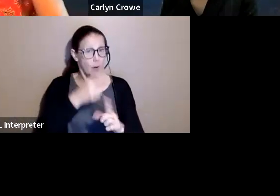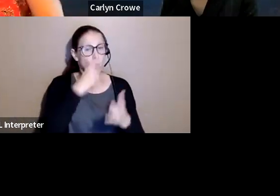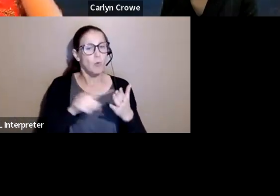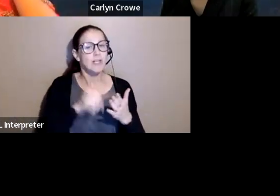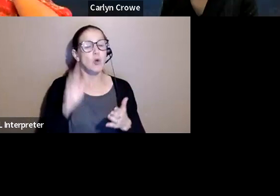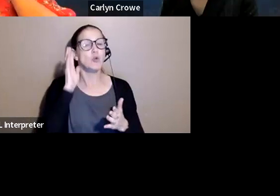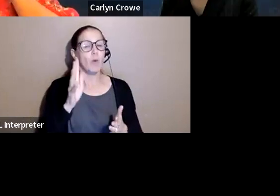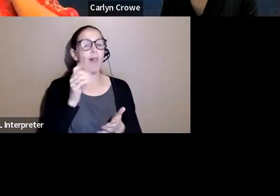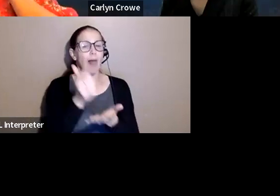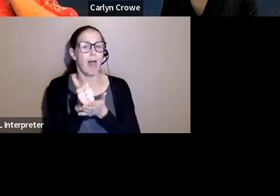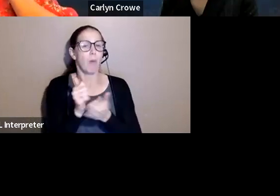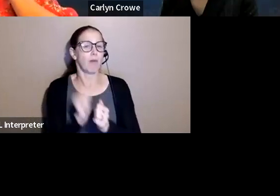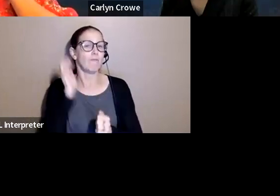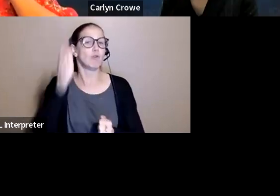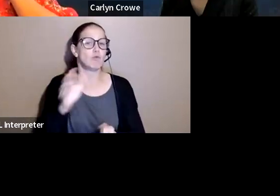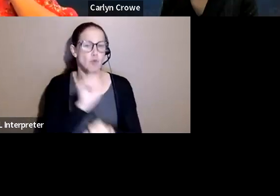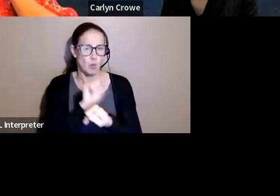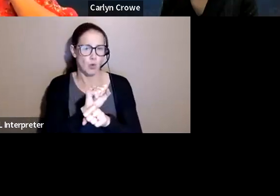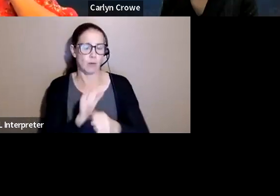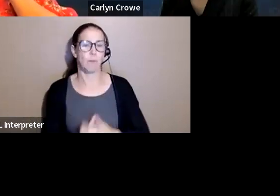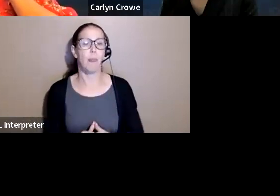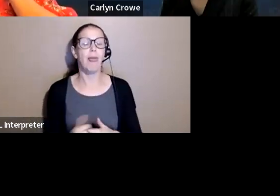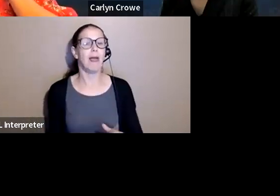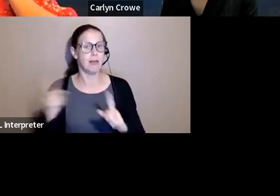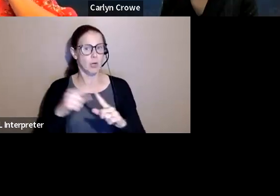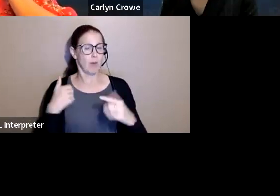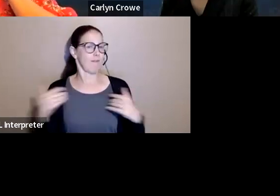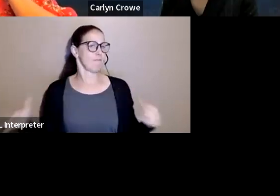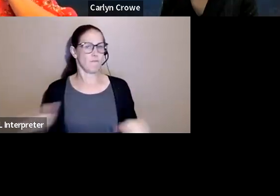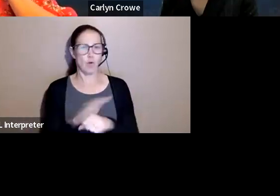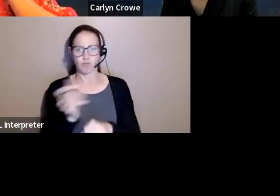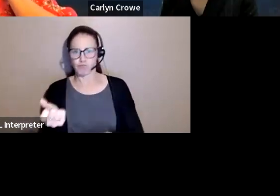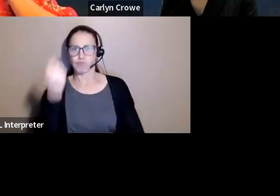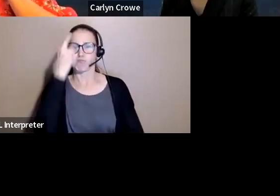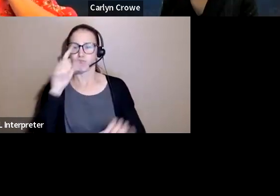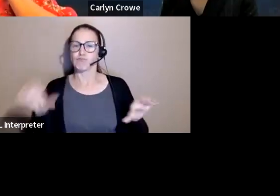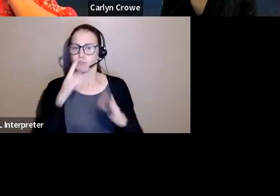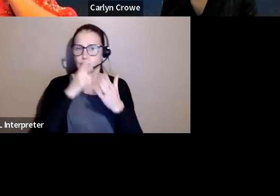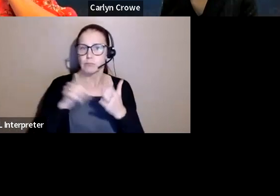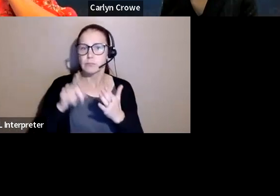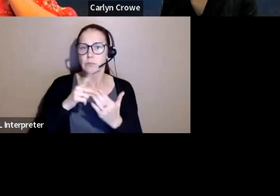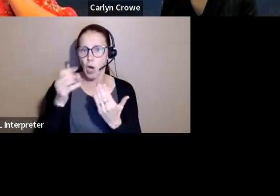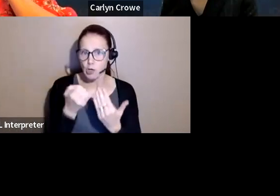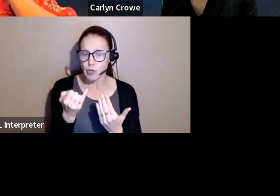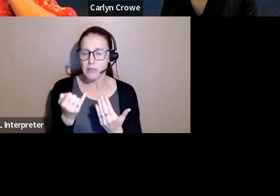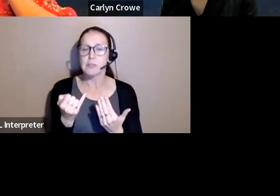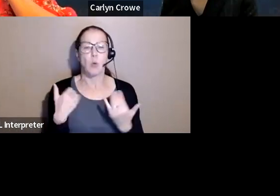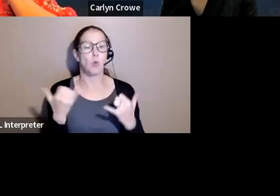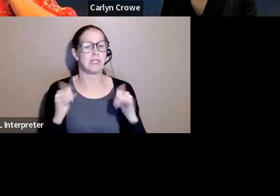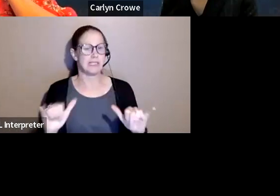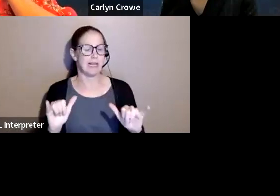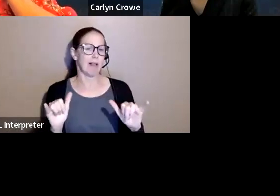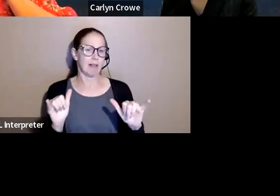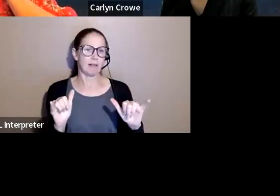inform future work. But until we get kind of a full scope and conduct this research project, we're still just looking